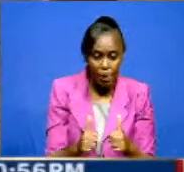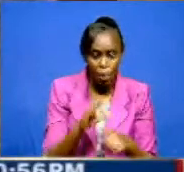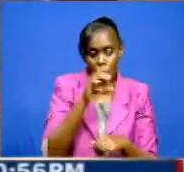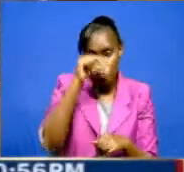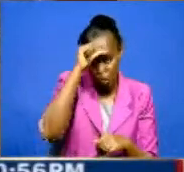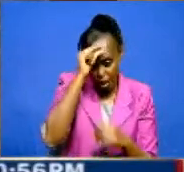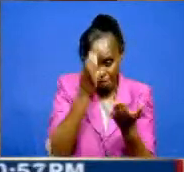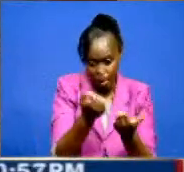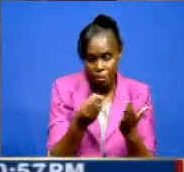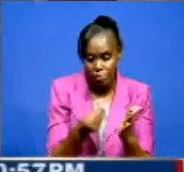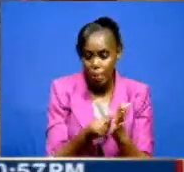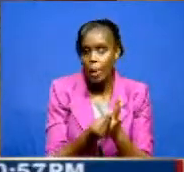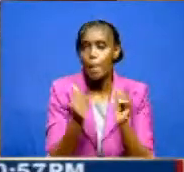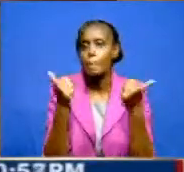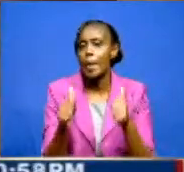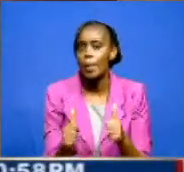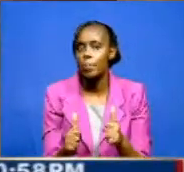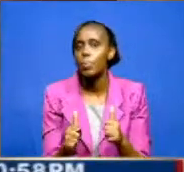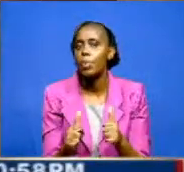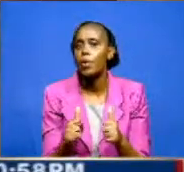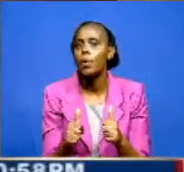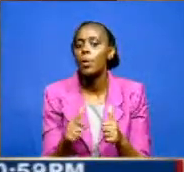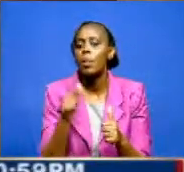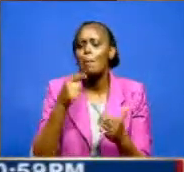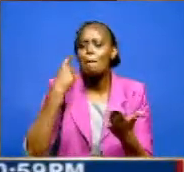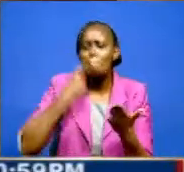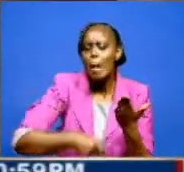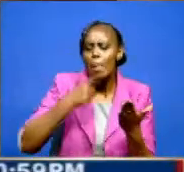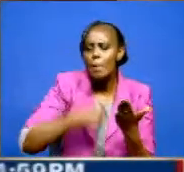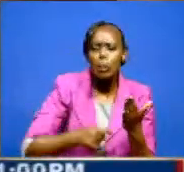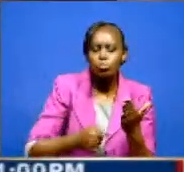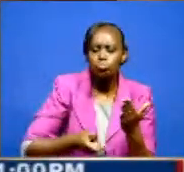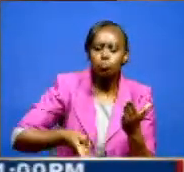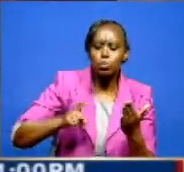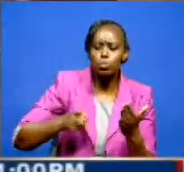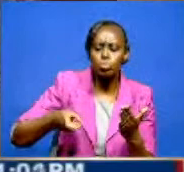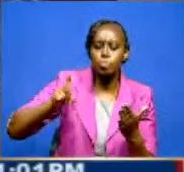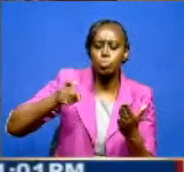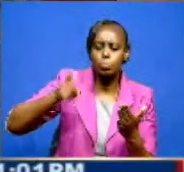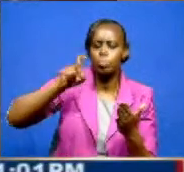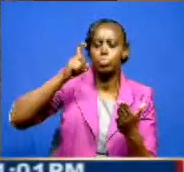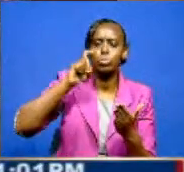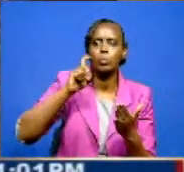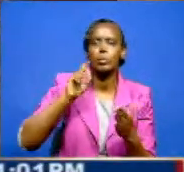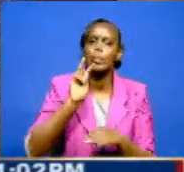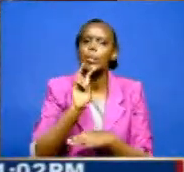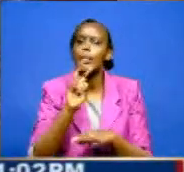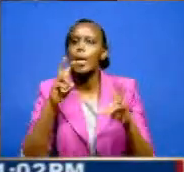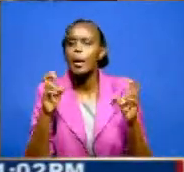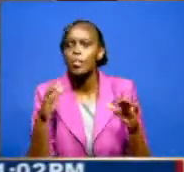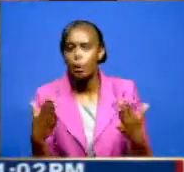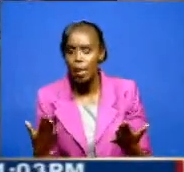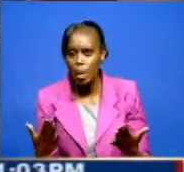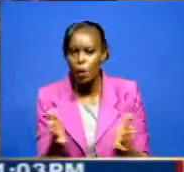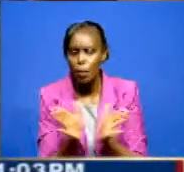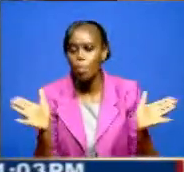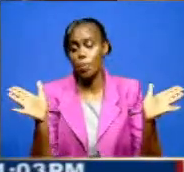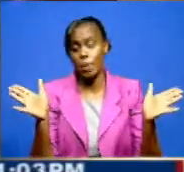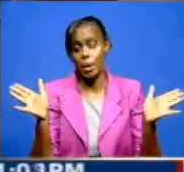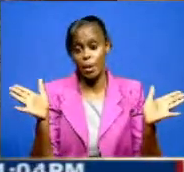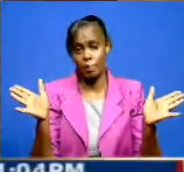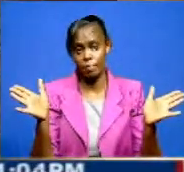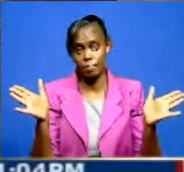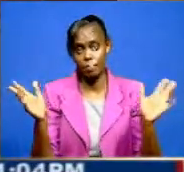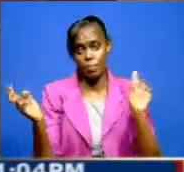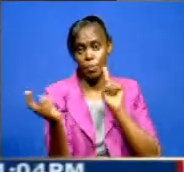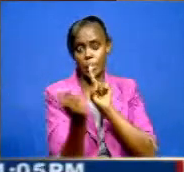government do not receive the money, these penalties continue to increase. So I think we've got to look at this issue in a more broader